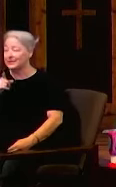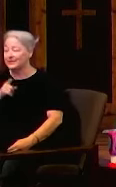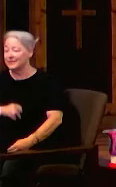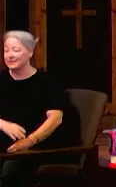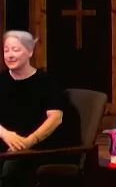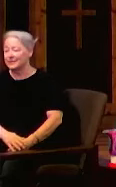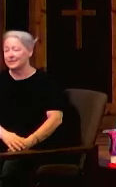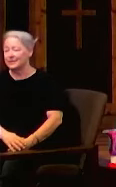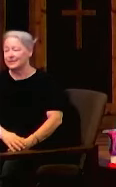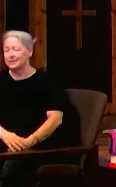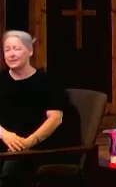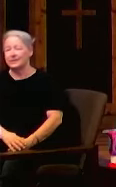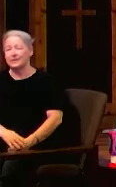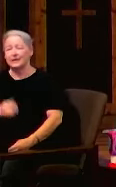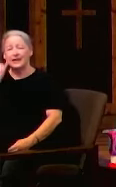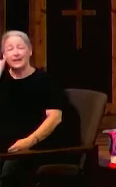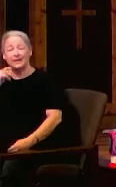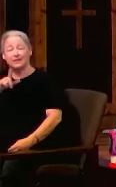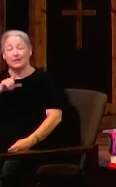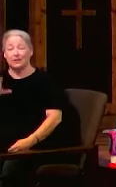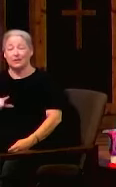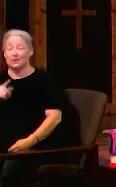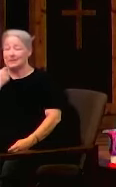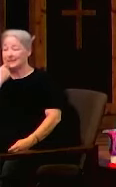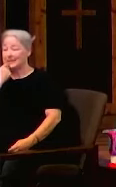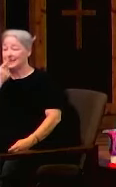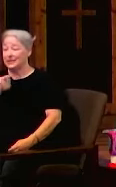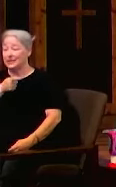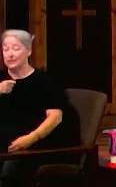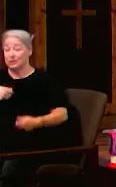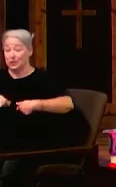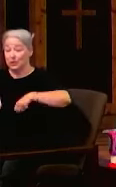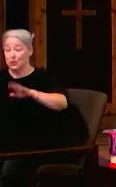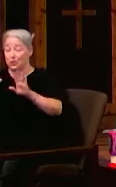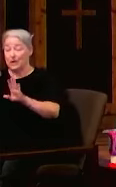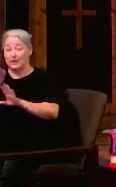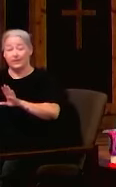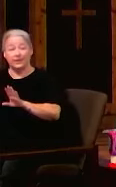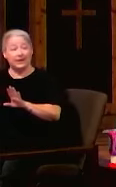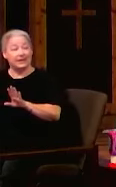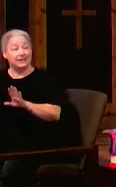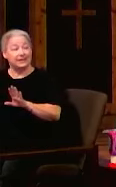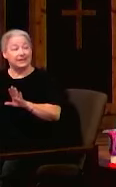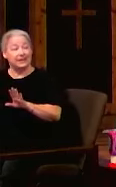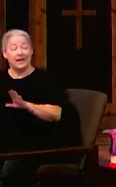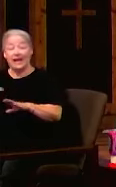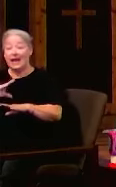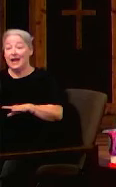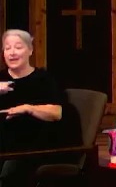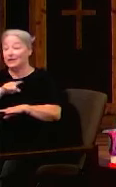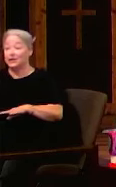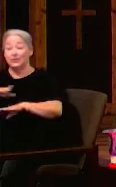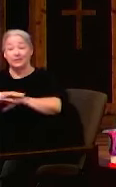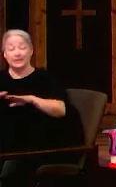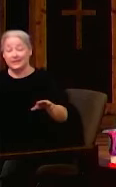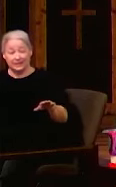the Lord was telling you to surrender stuff and you still wasn't, somebody throw this in the trash for me.